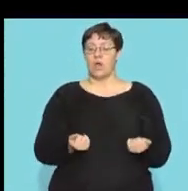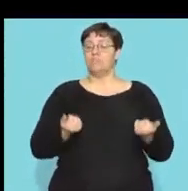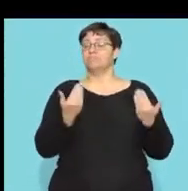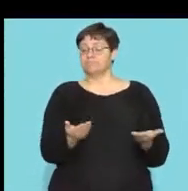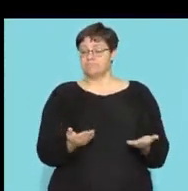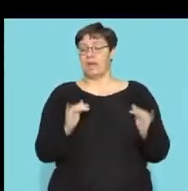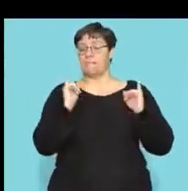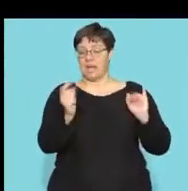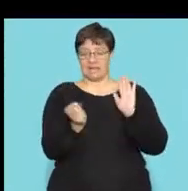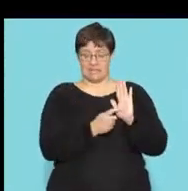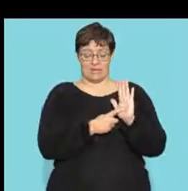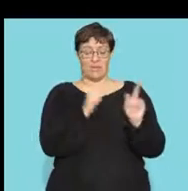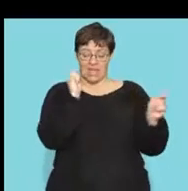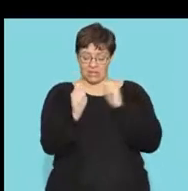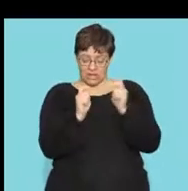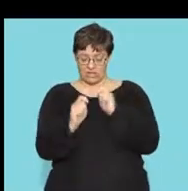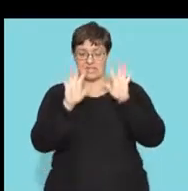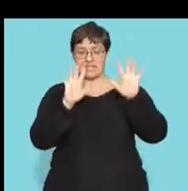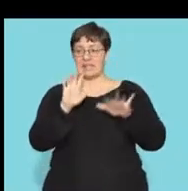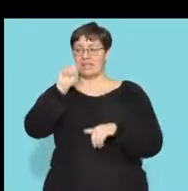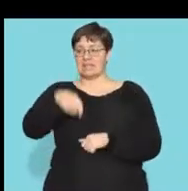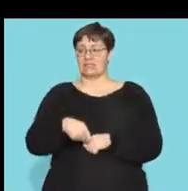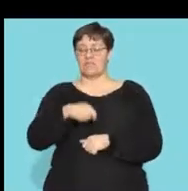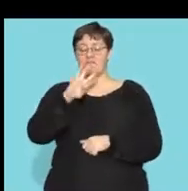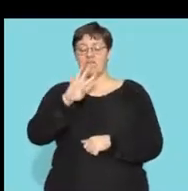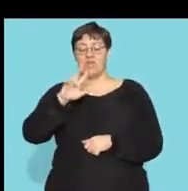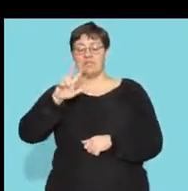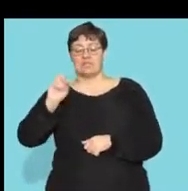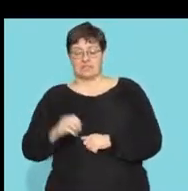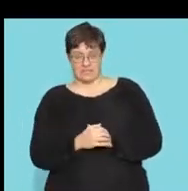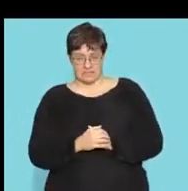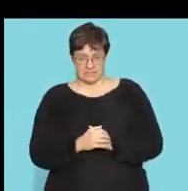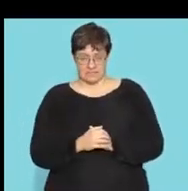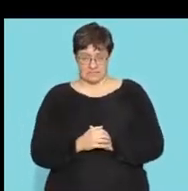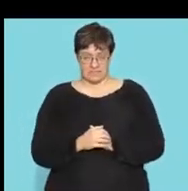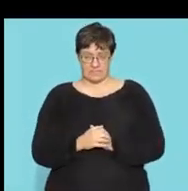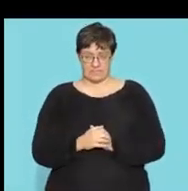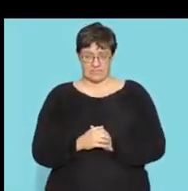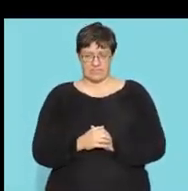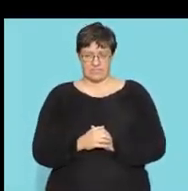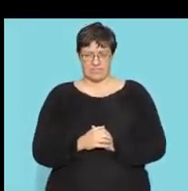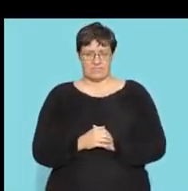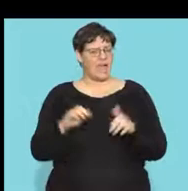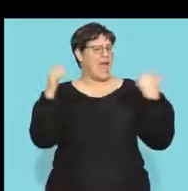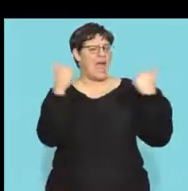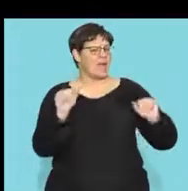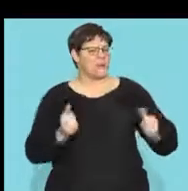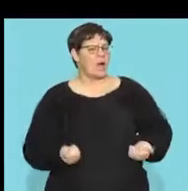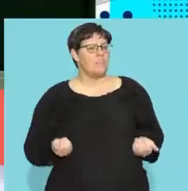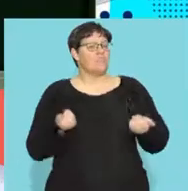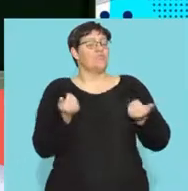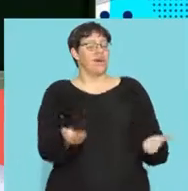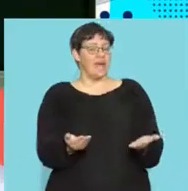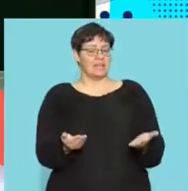which said must be adjusted to 10,480. Before we continue, what type of an account is provision for bad